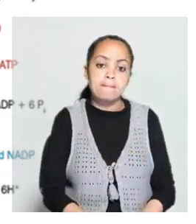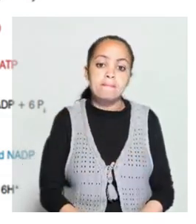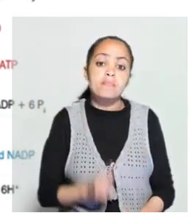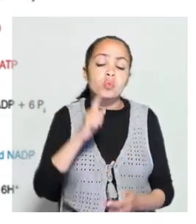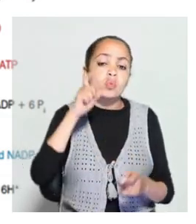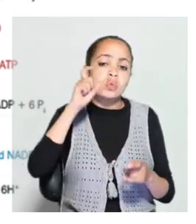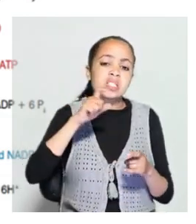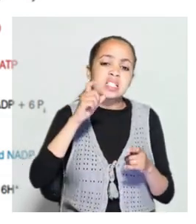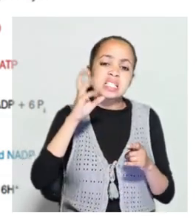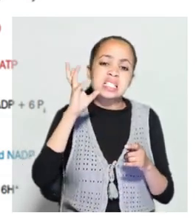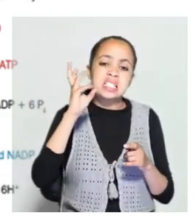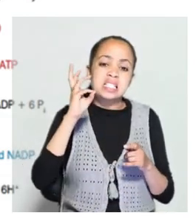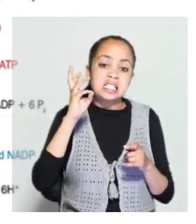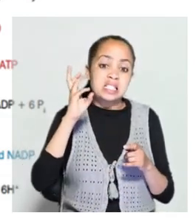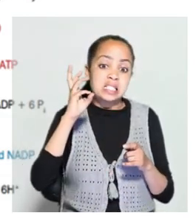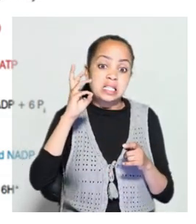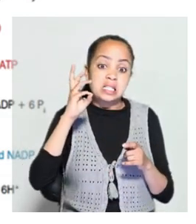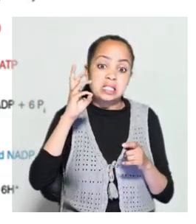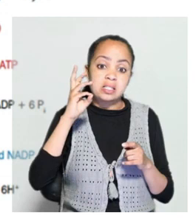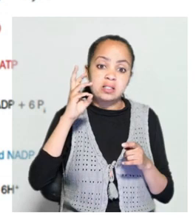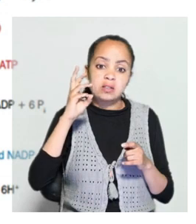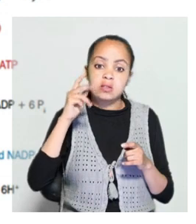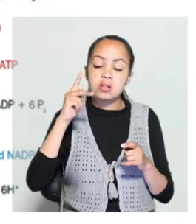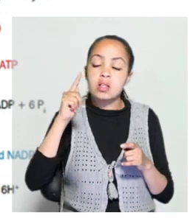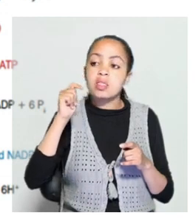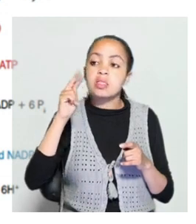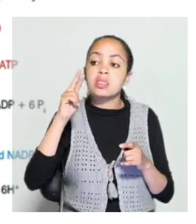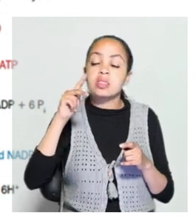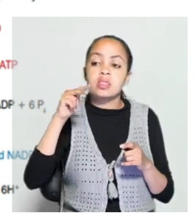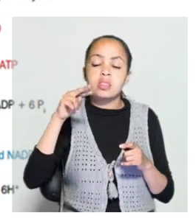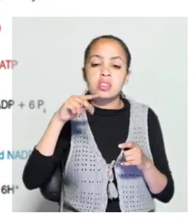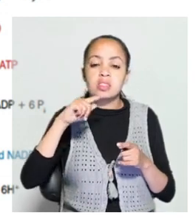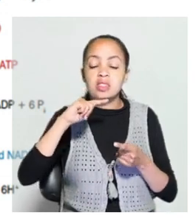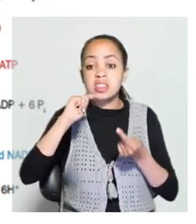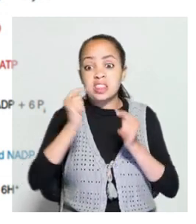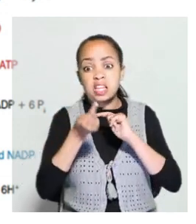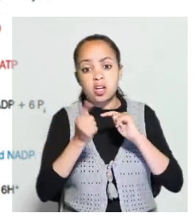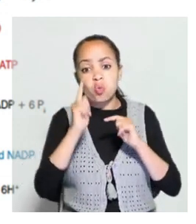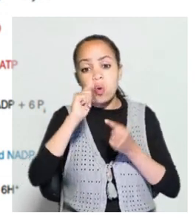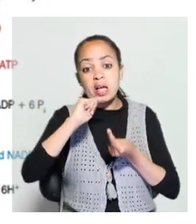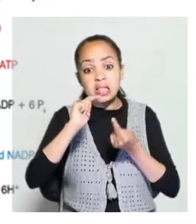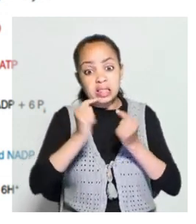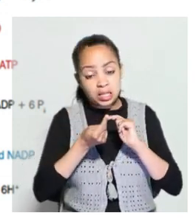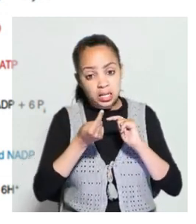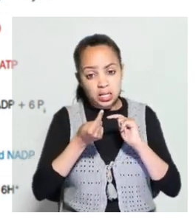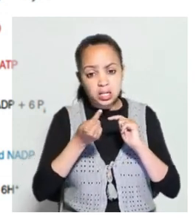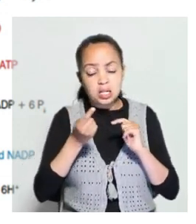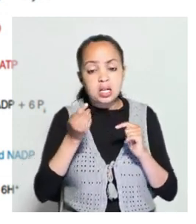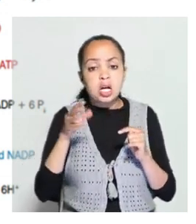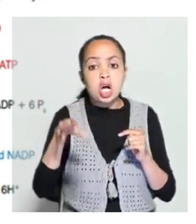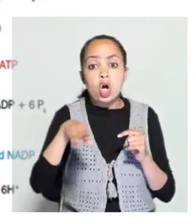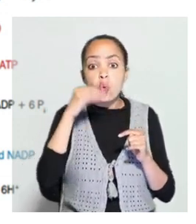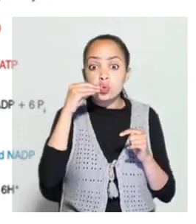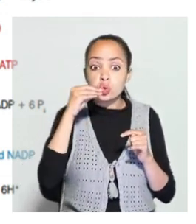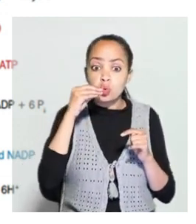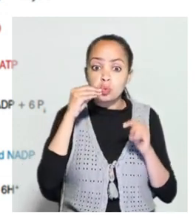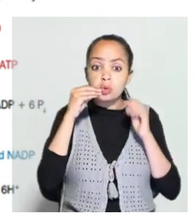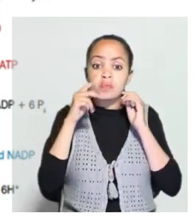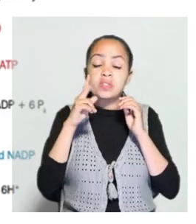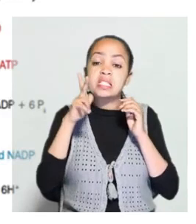which need about 6 turns, where one of the turn can be consume about 3